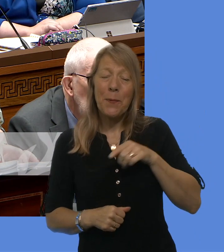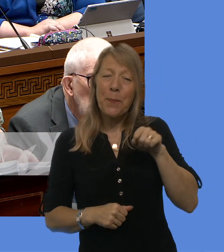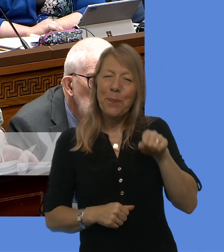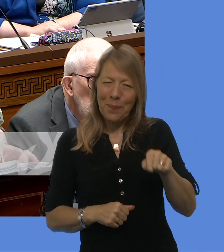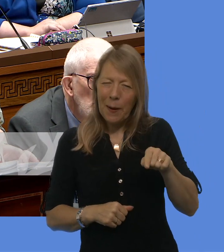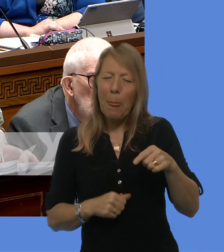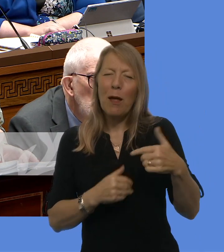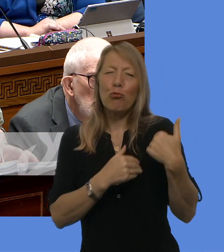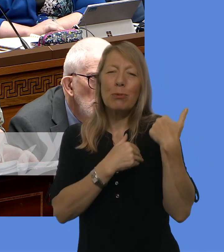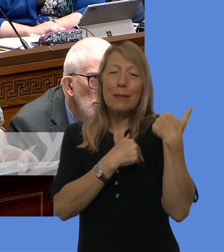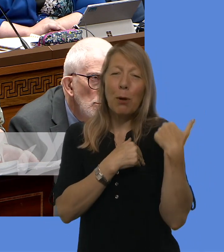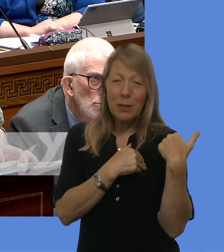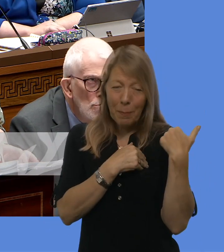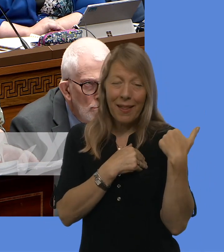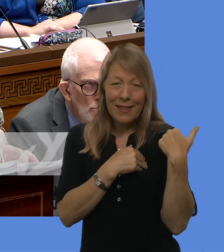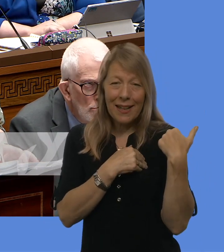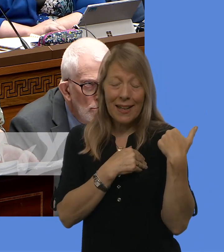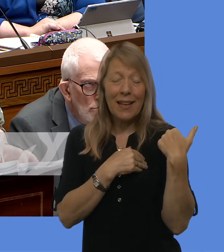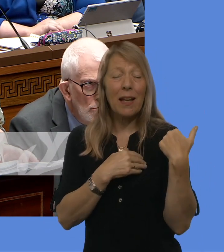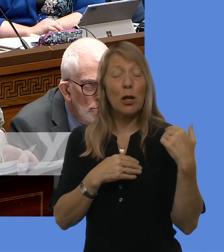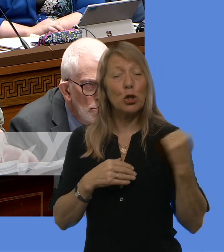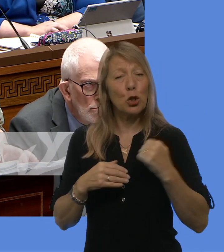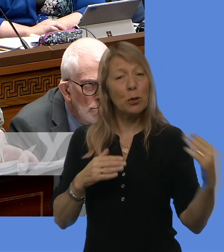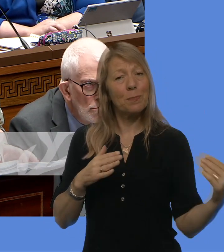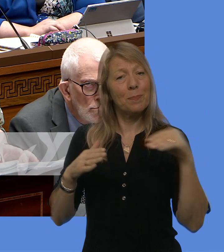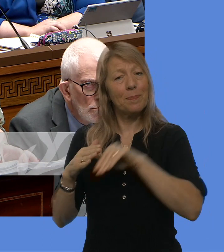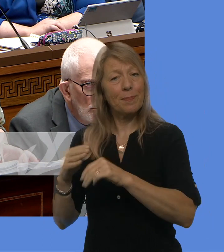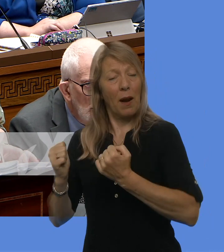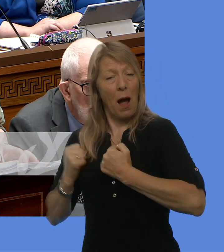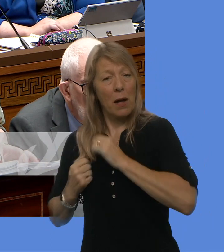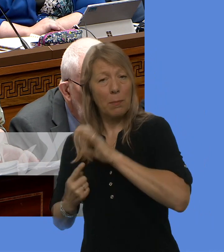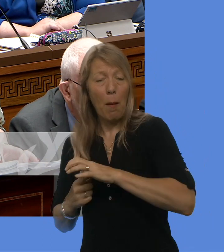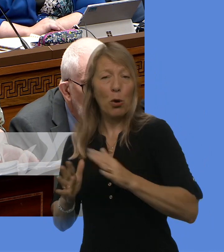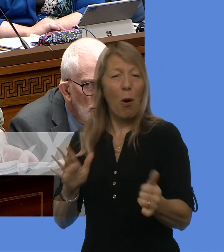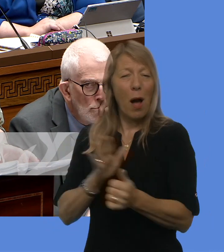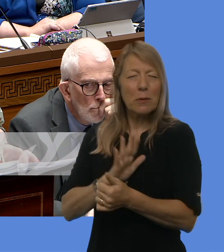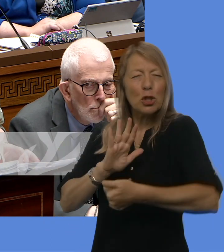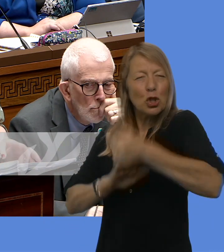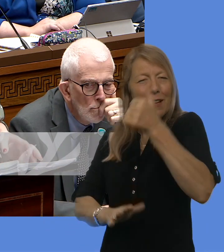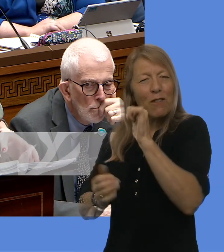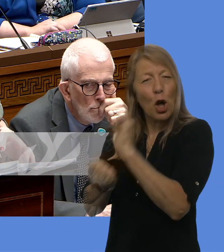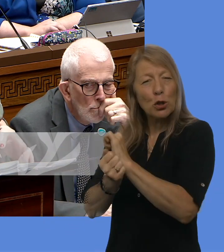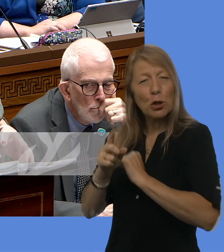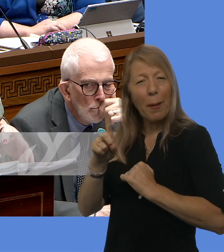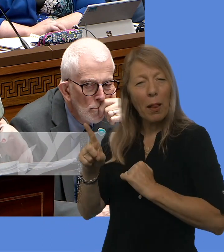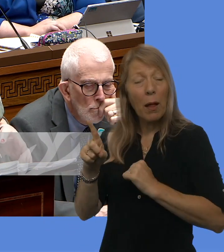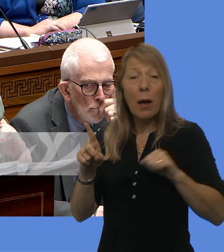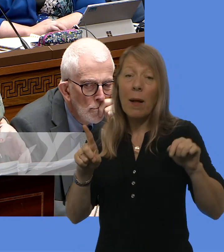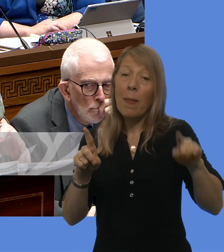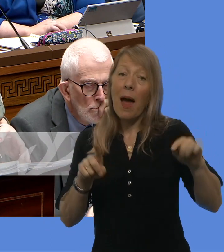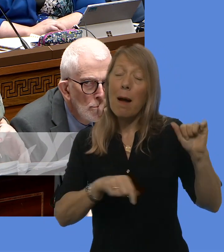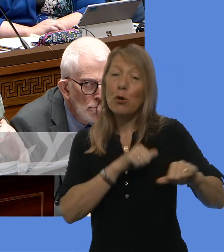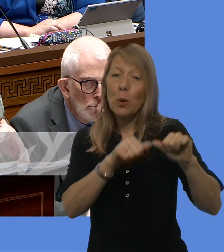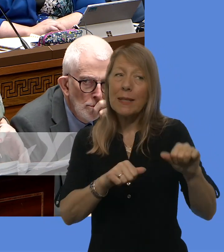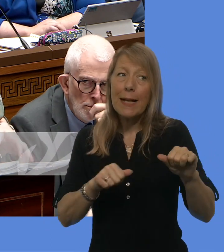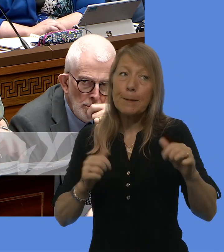duty responsibility either in the department or more likely with the Chief Constable. And that is a question that I think we need to approach with due care